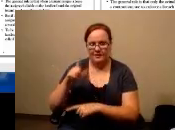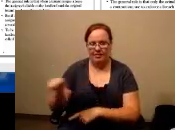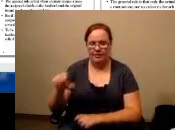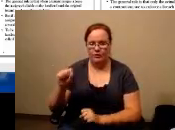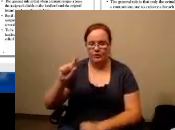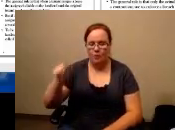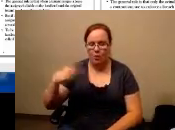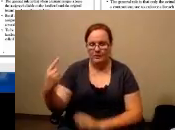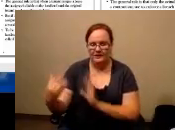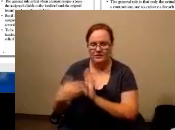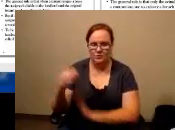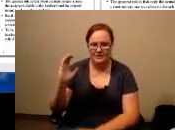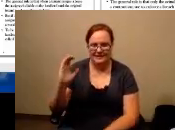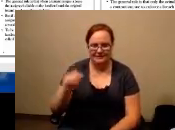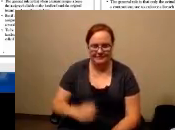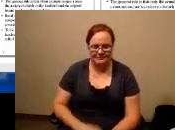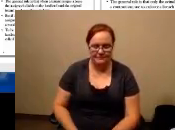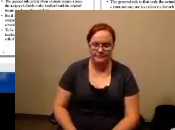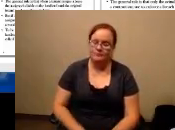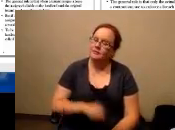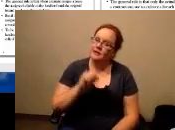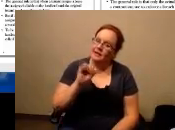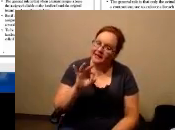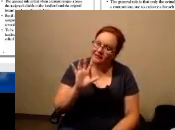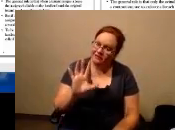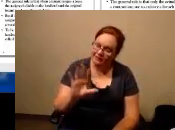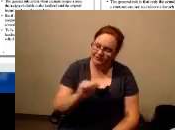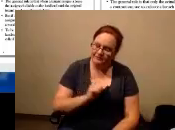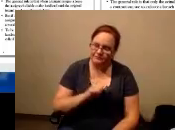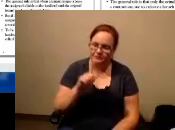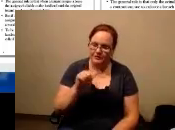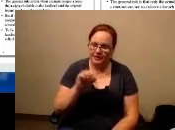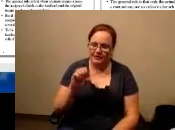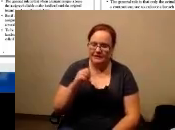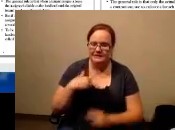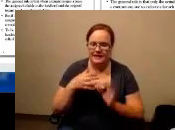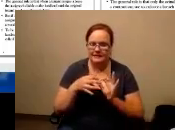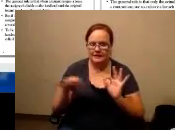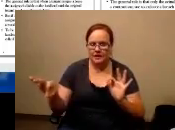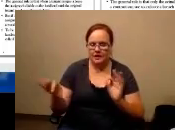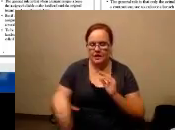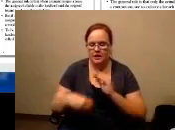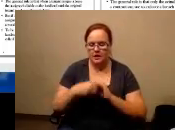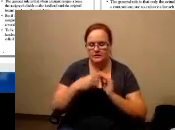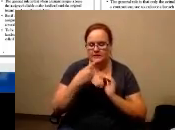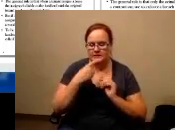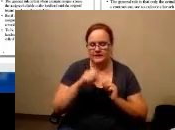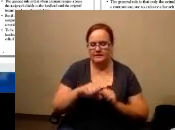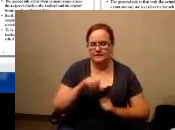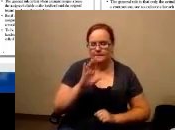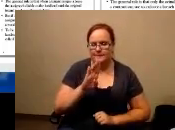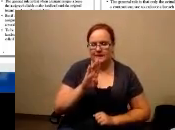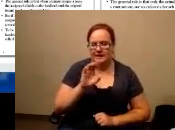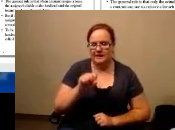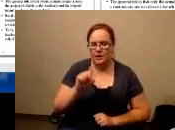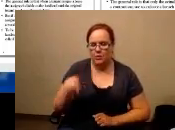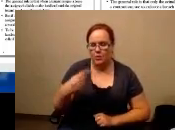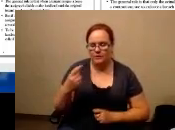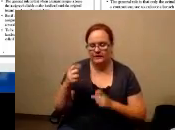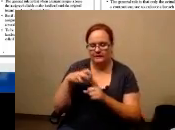C. If, however, the lease has a clause that says B can only assign or